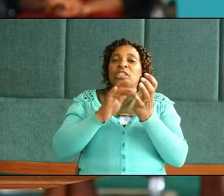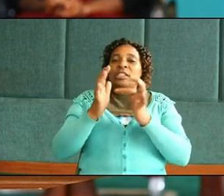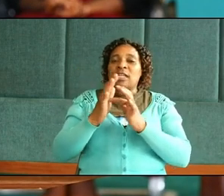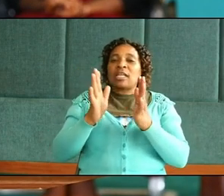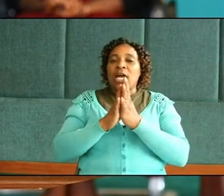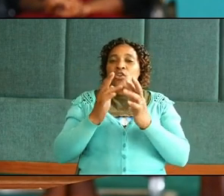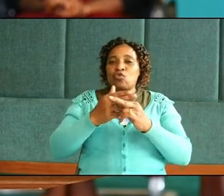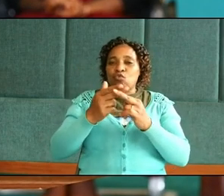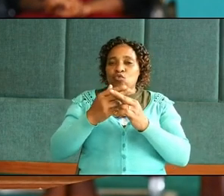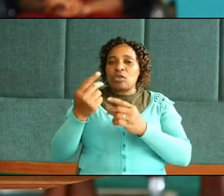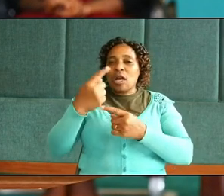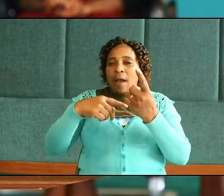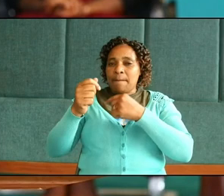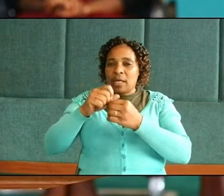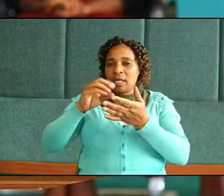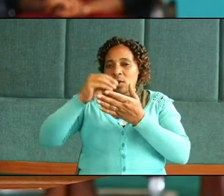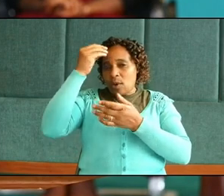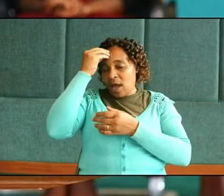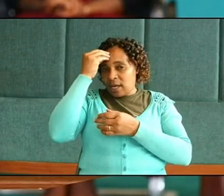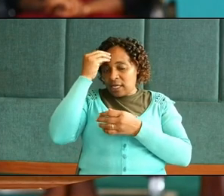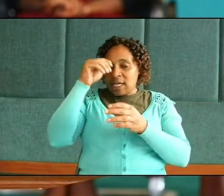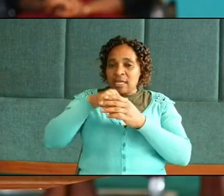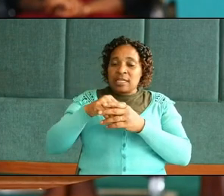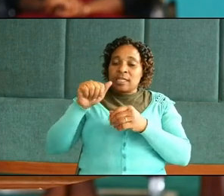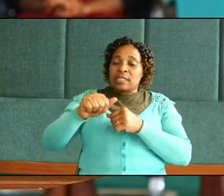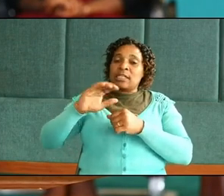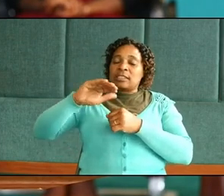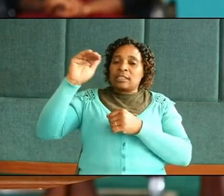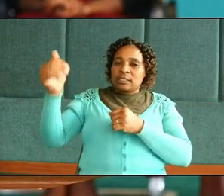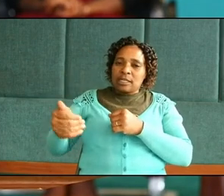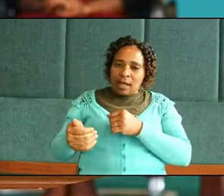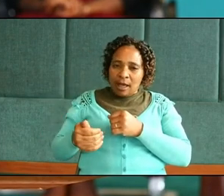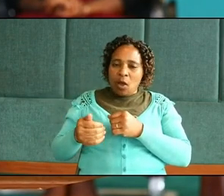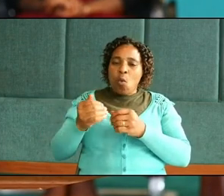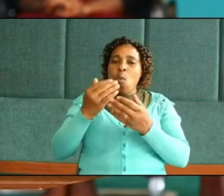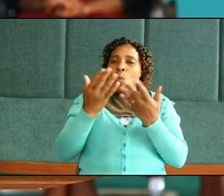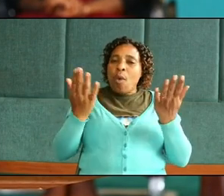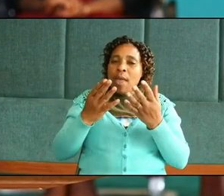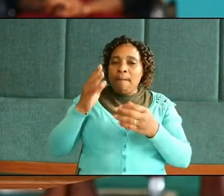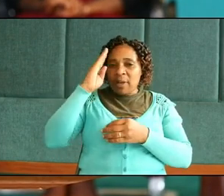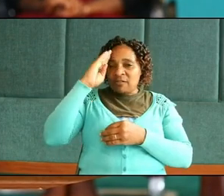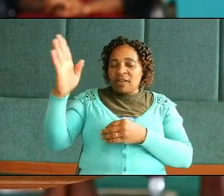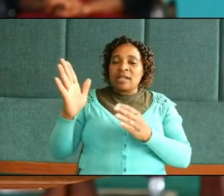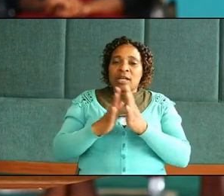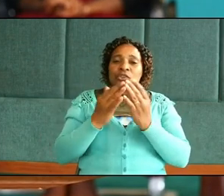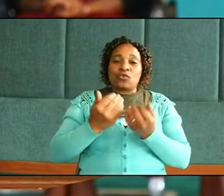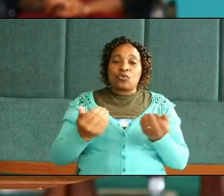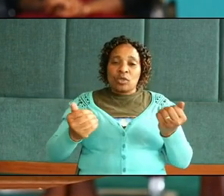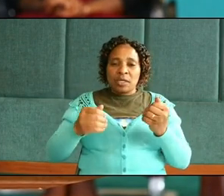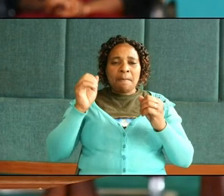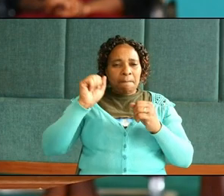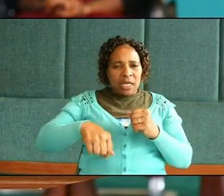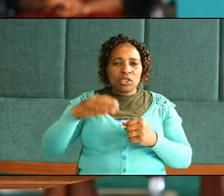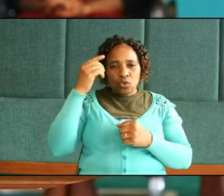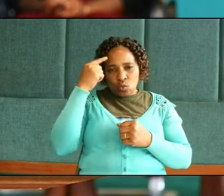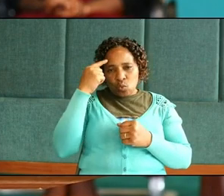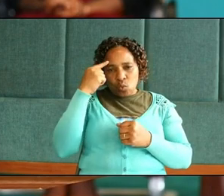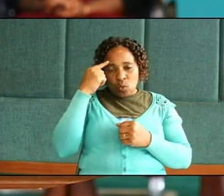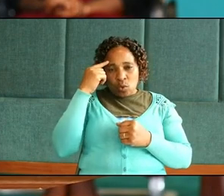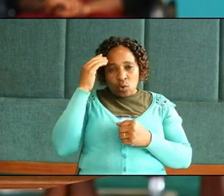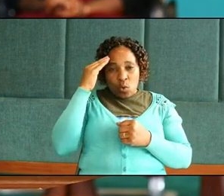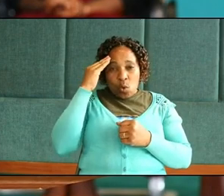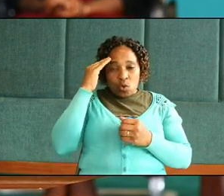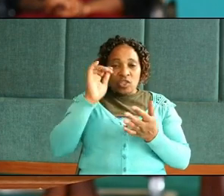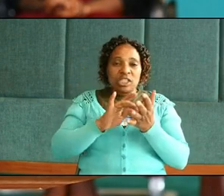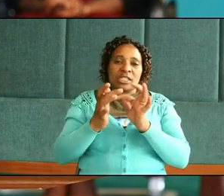offering will help construct a building in Latvia's capital, Riga, where pathfinders and other children can get to know Jesus. Thank you